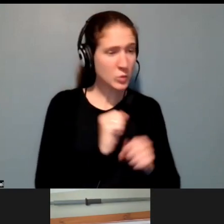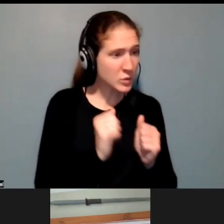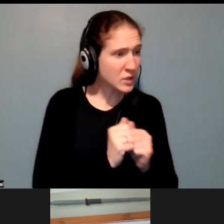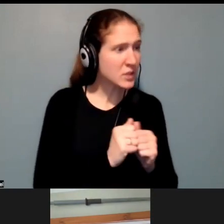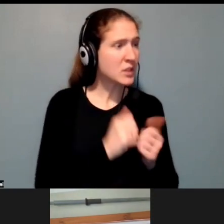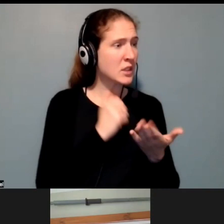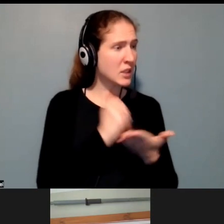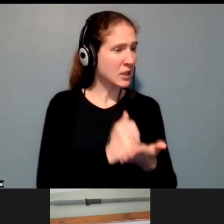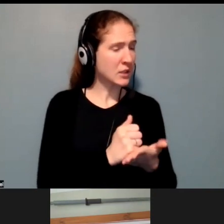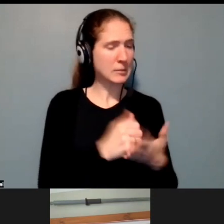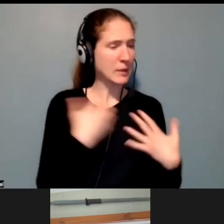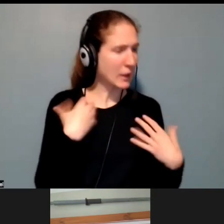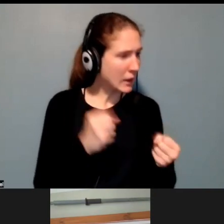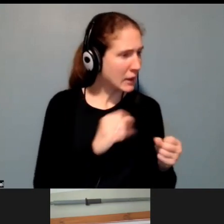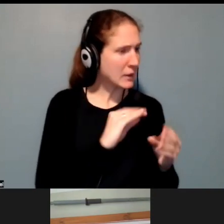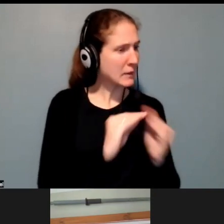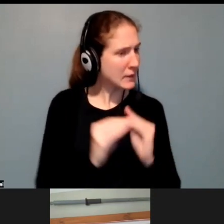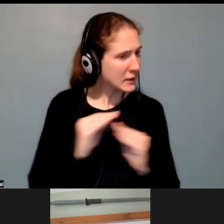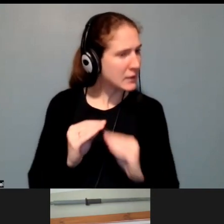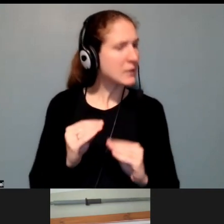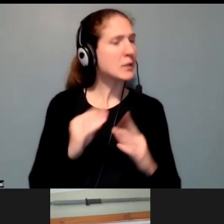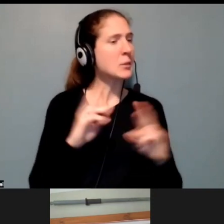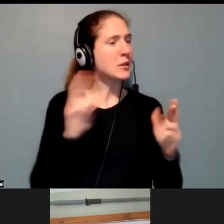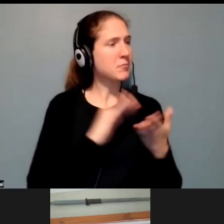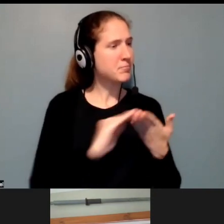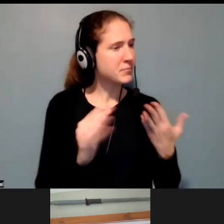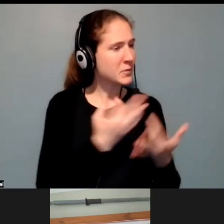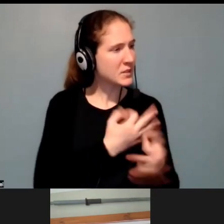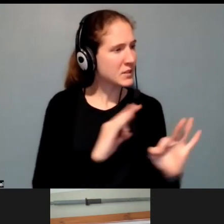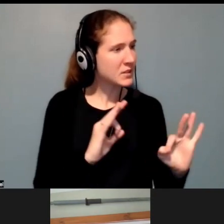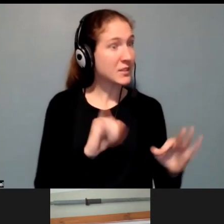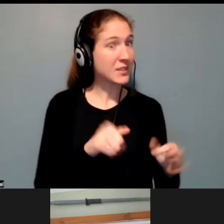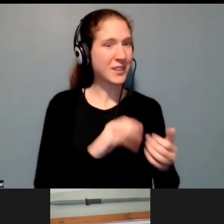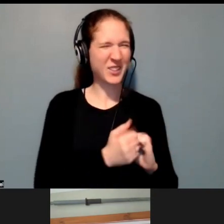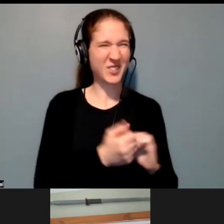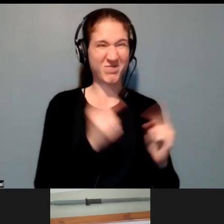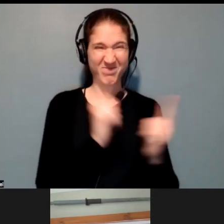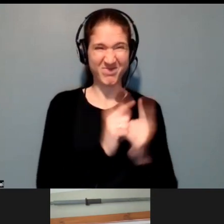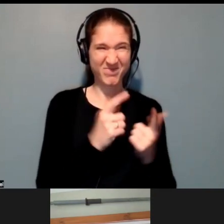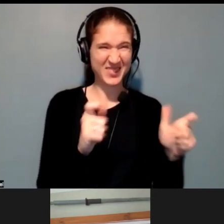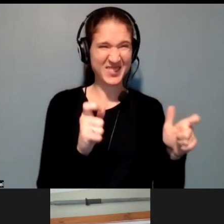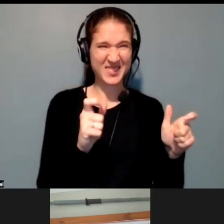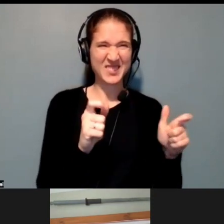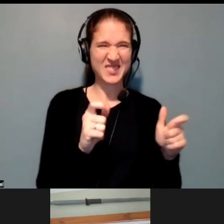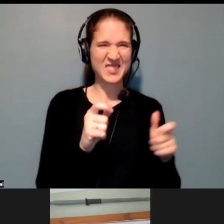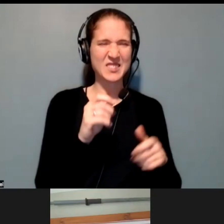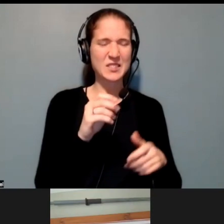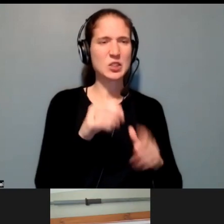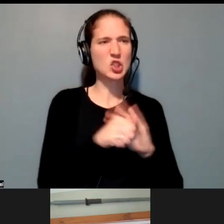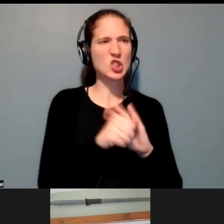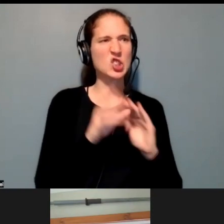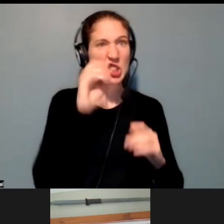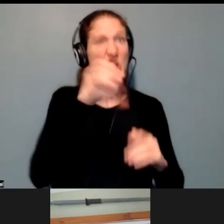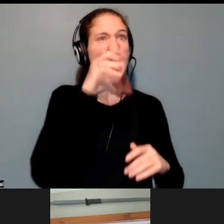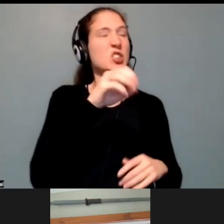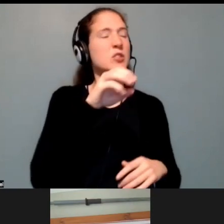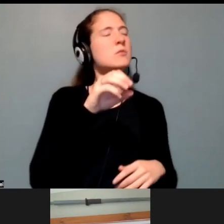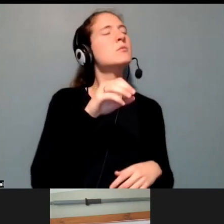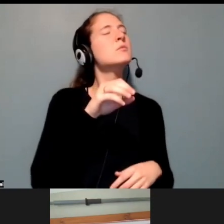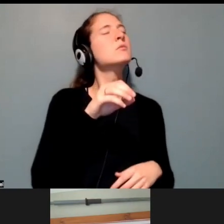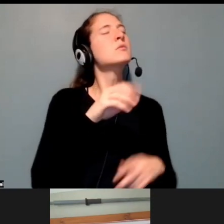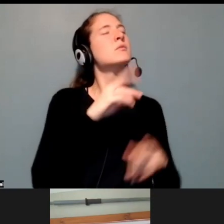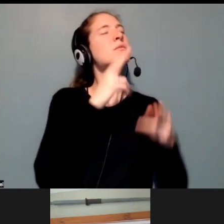to the wild, and that's how we met. The big snapping turtle I was talking about. His name's Fire Chief because he lived behind a fire pond.